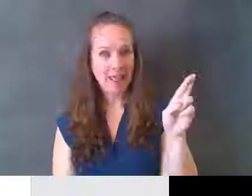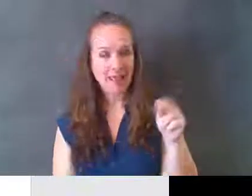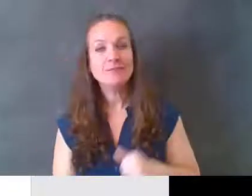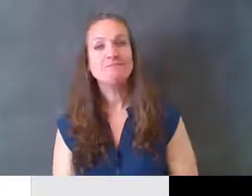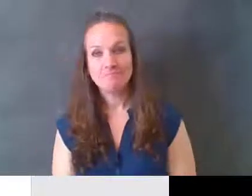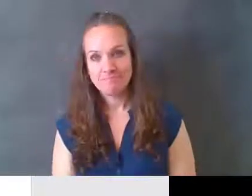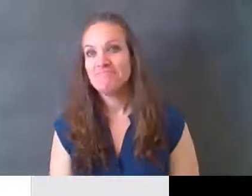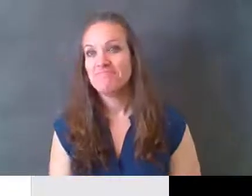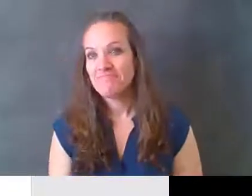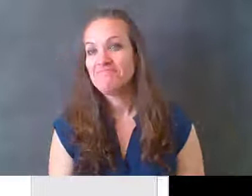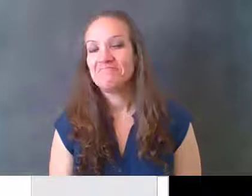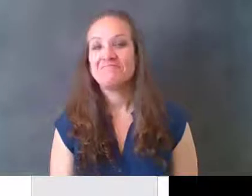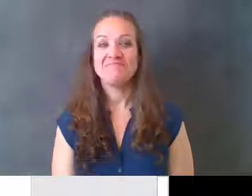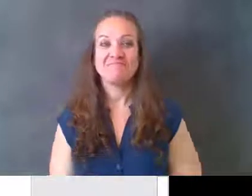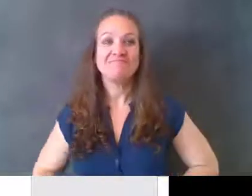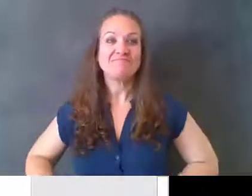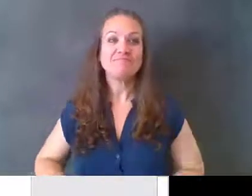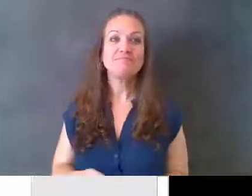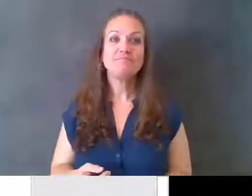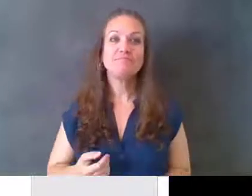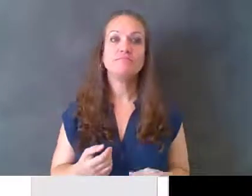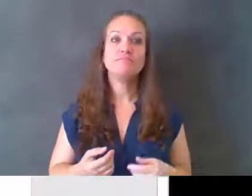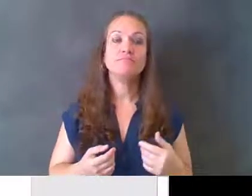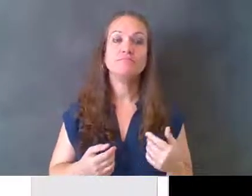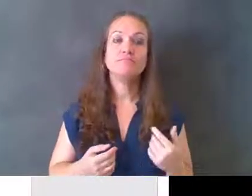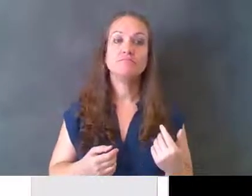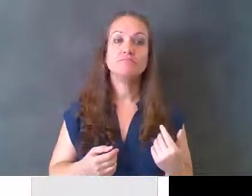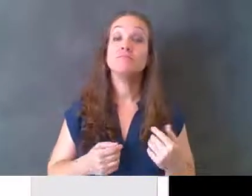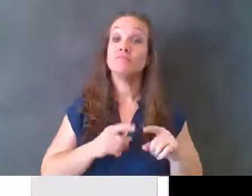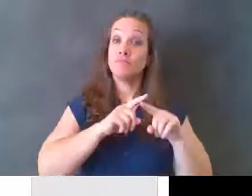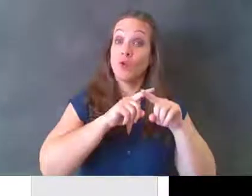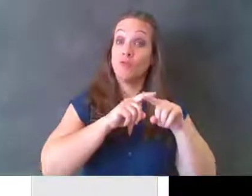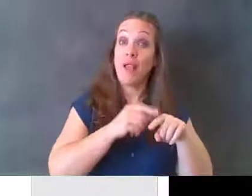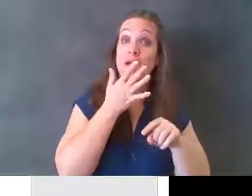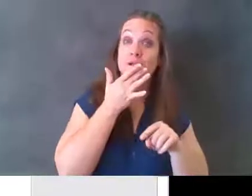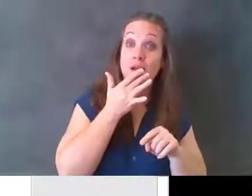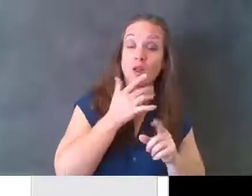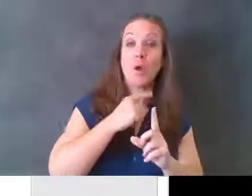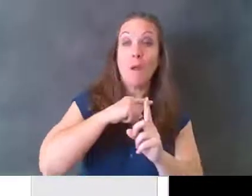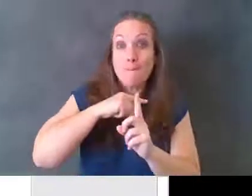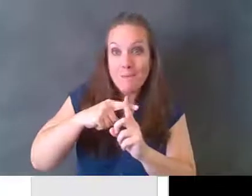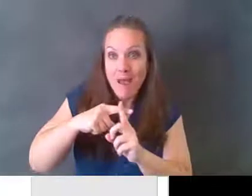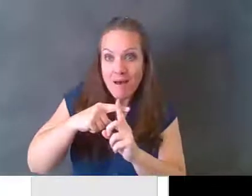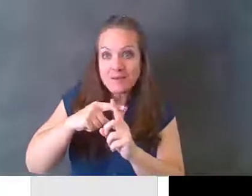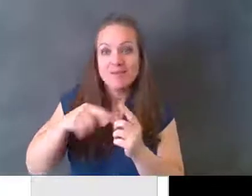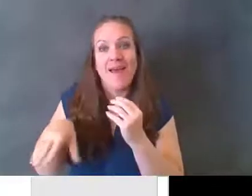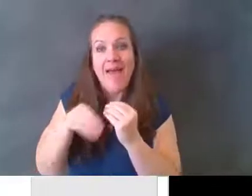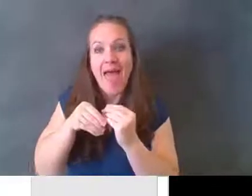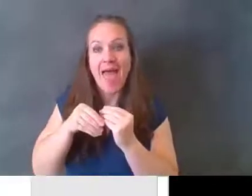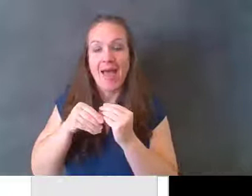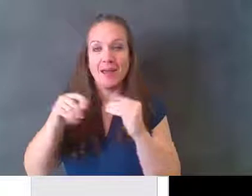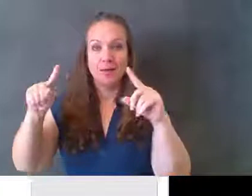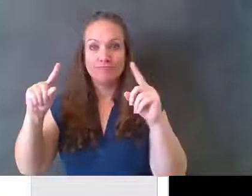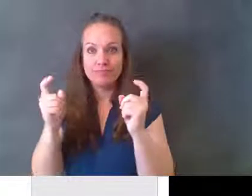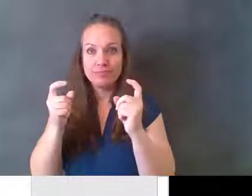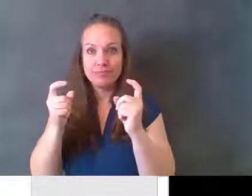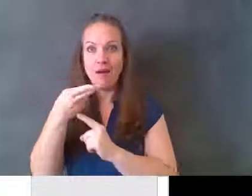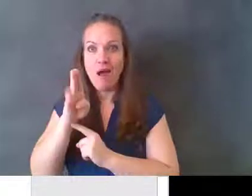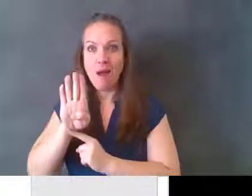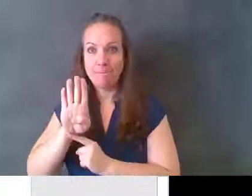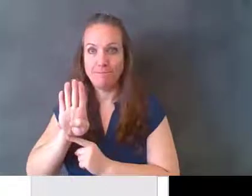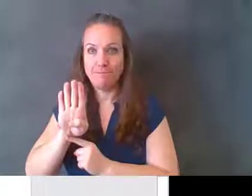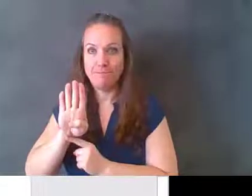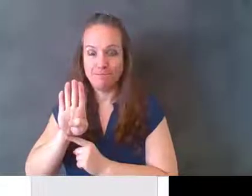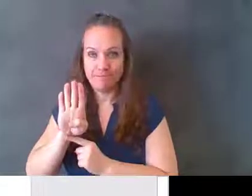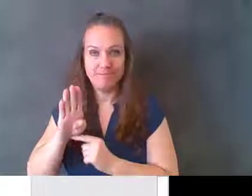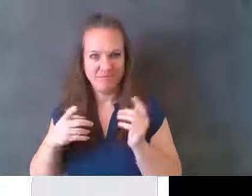these. So now you'll see I'm not just using color to convey the meaning. I also used words here. So I just indicated with